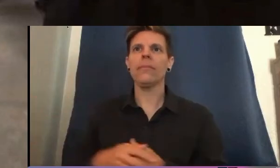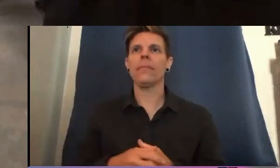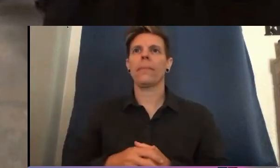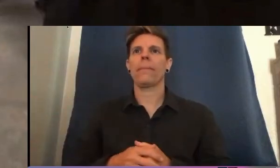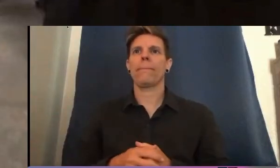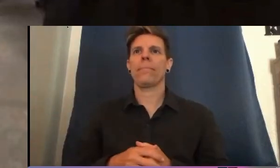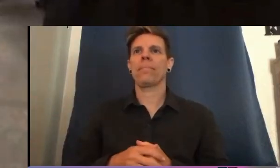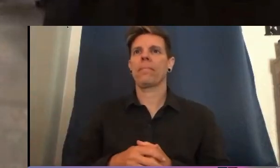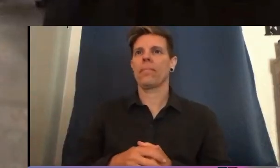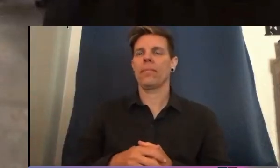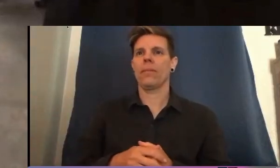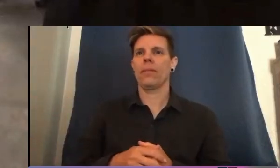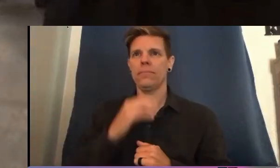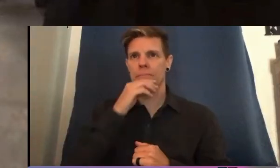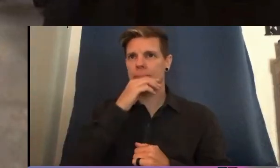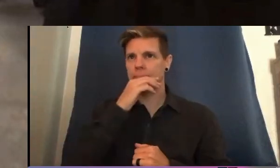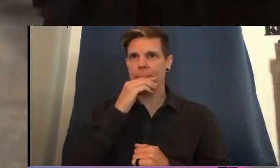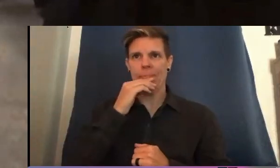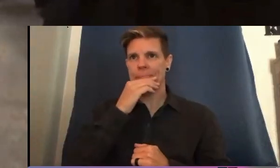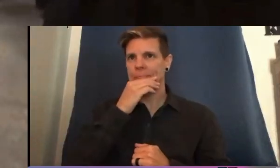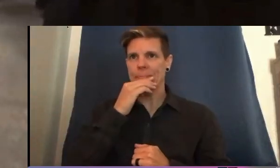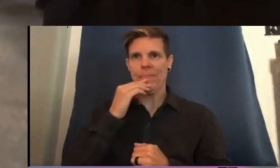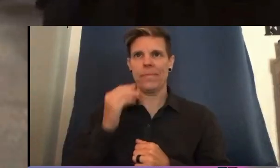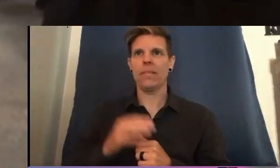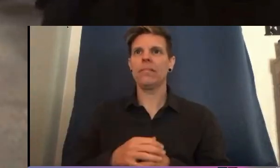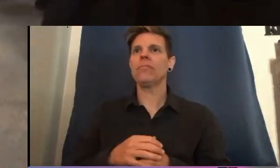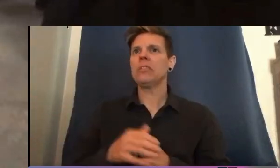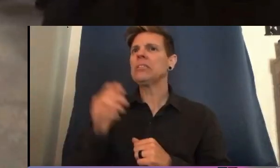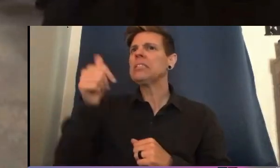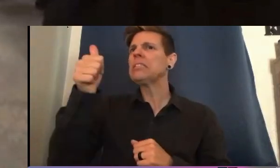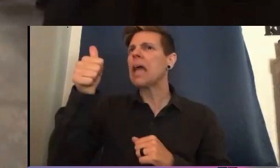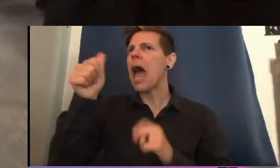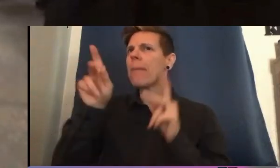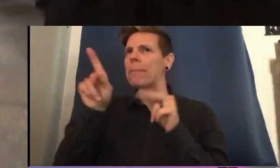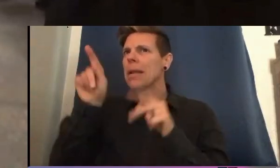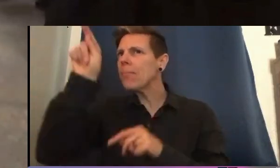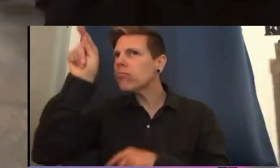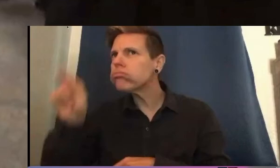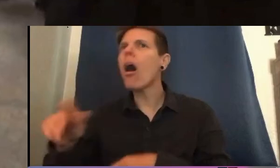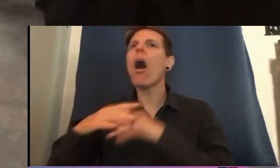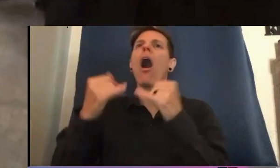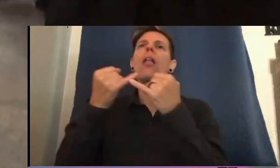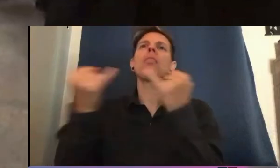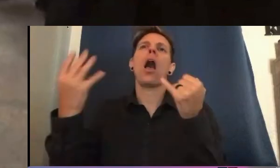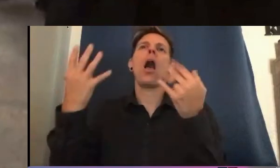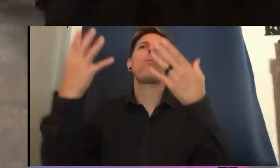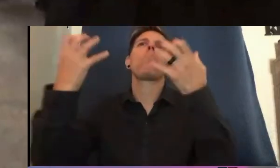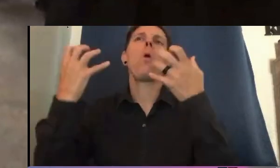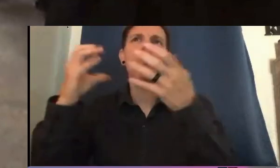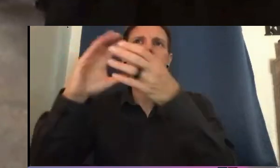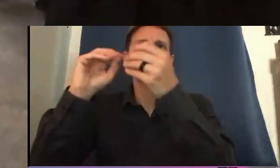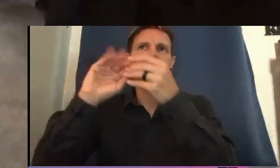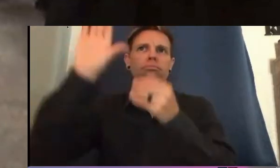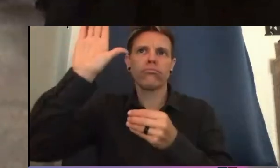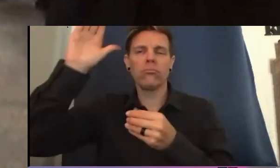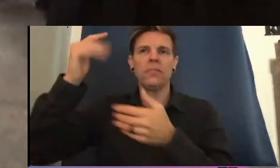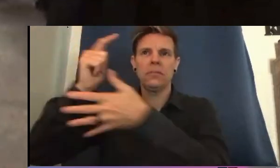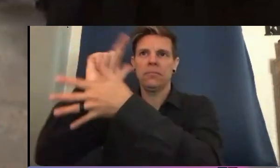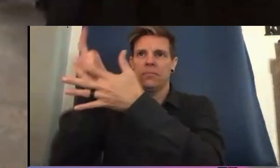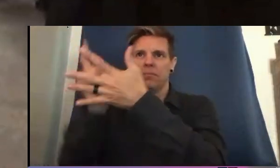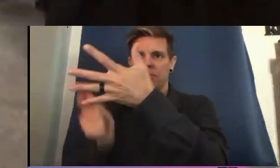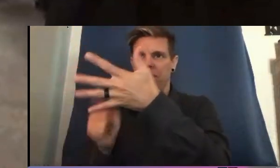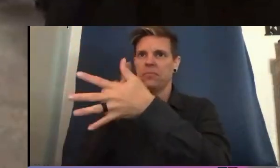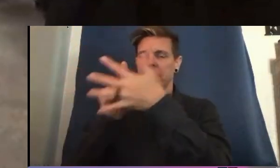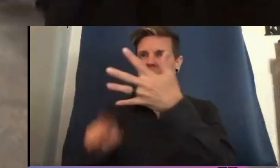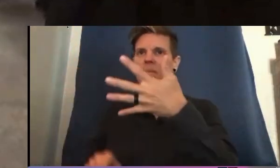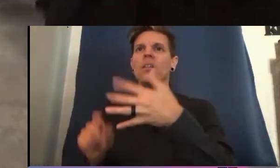to comment. They're all virtual today. And that what I'd ask is that we limit the comments